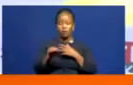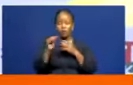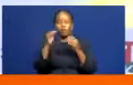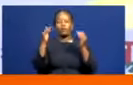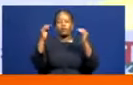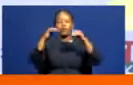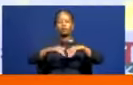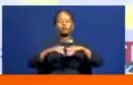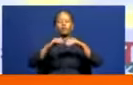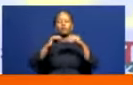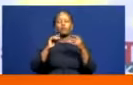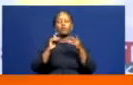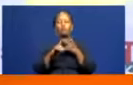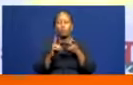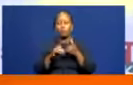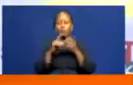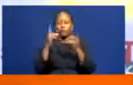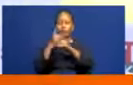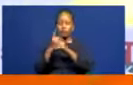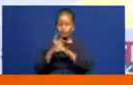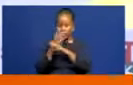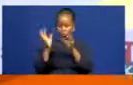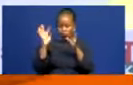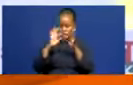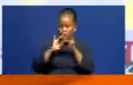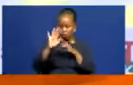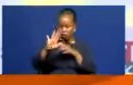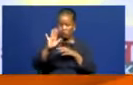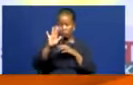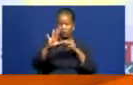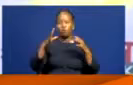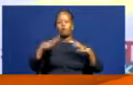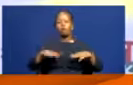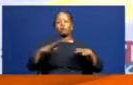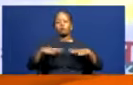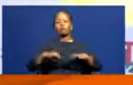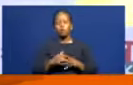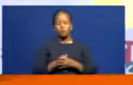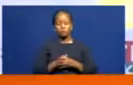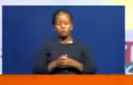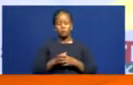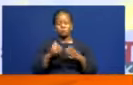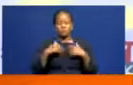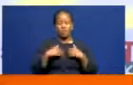established, to connect you to the people who share your dreams,